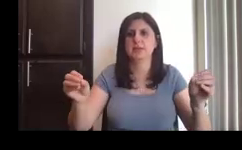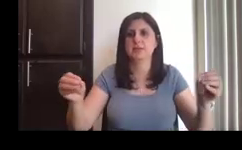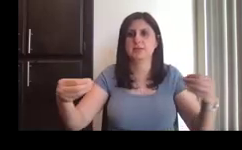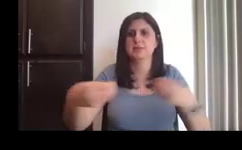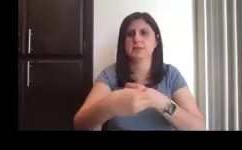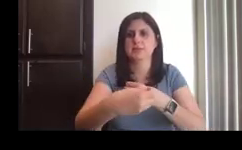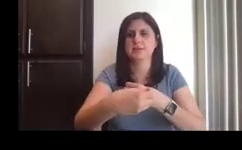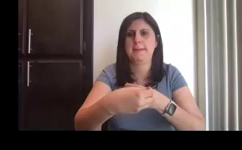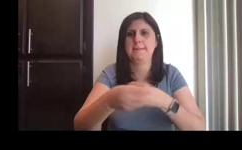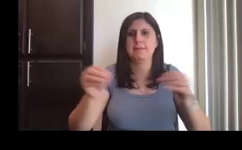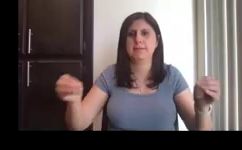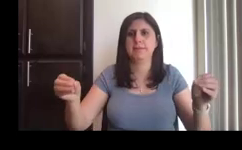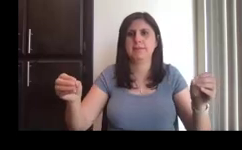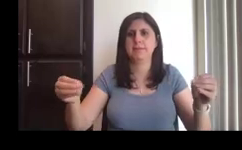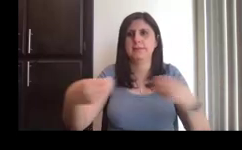Office.